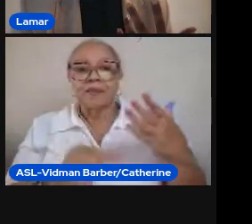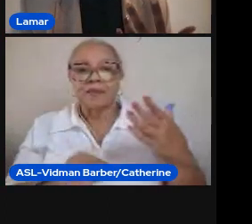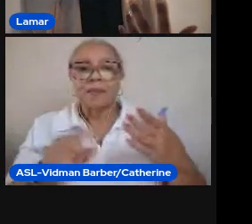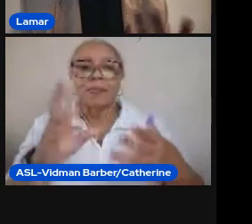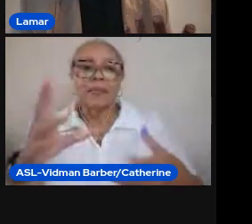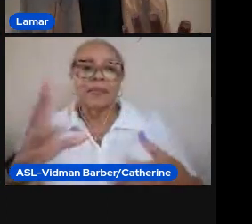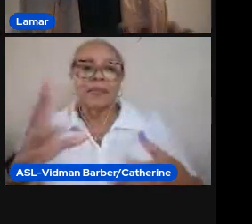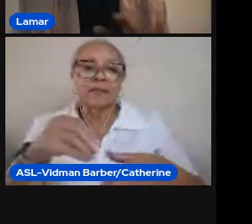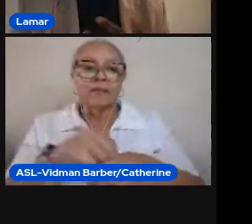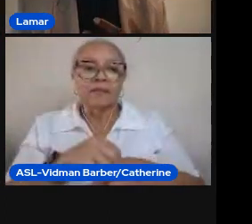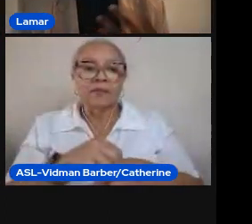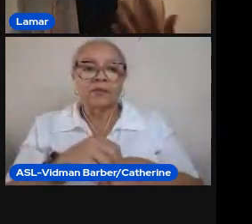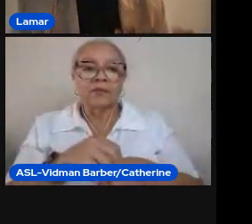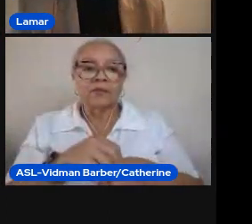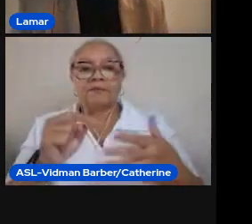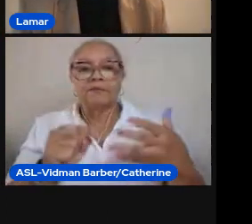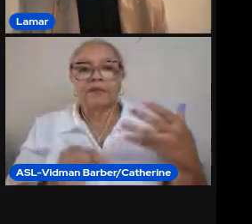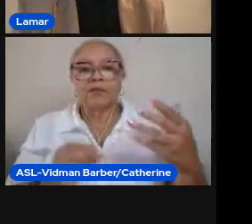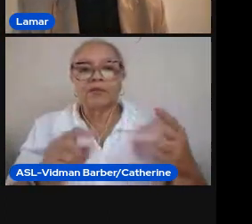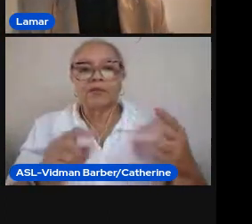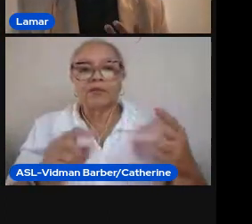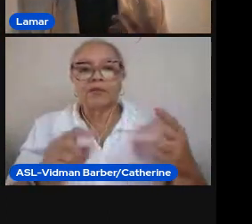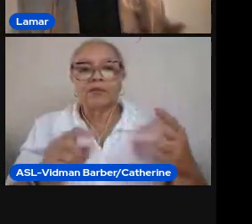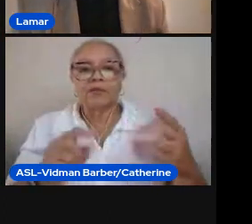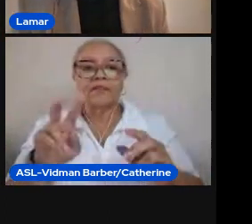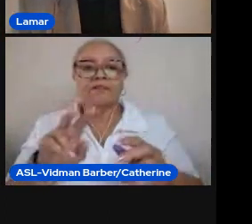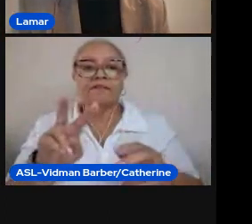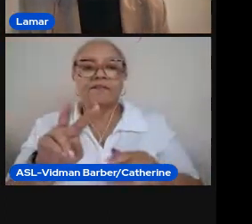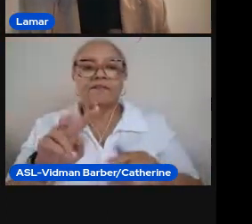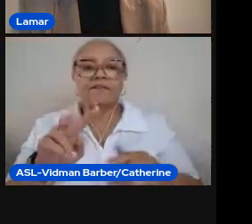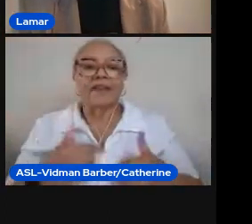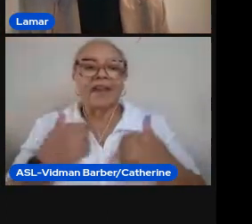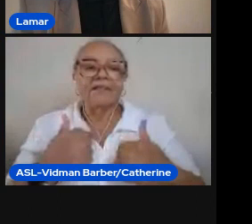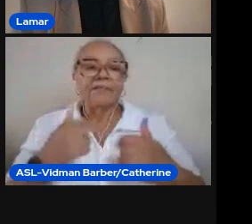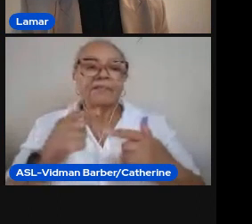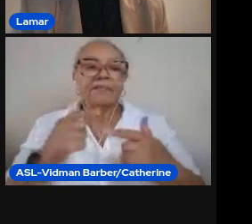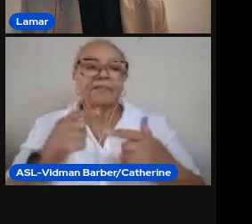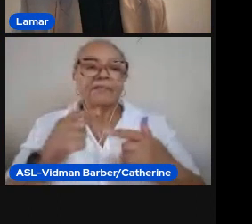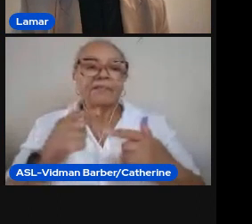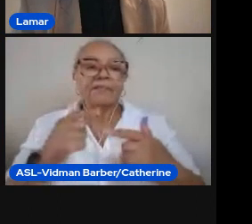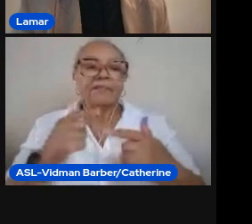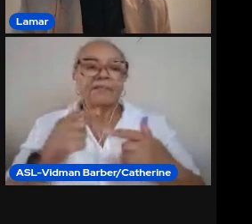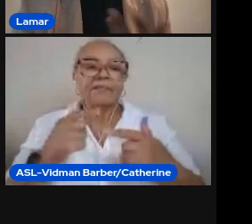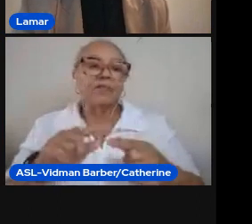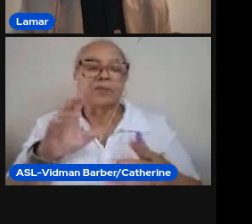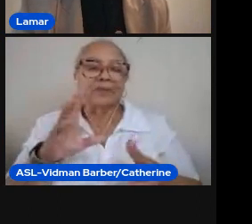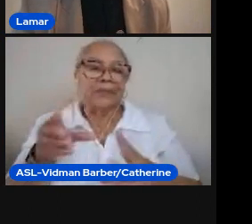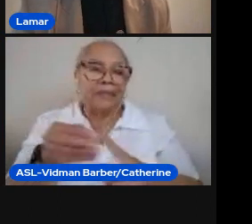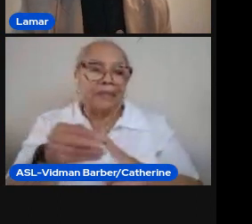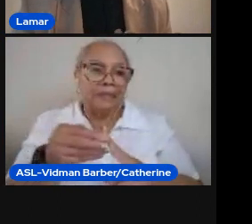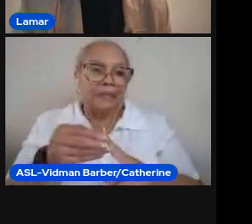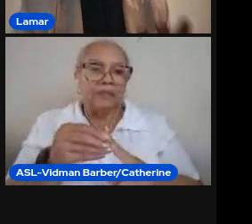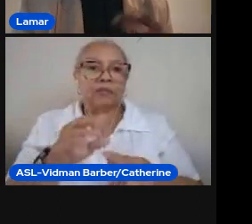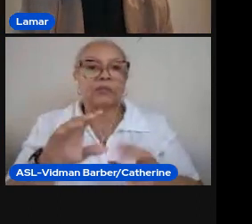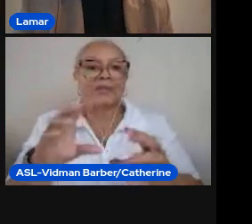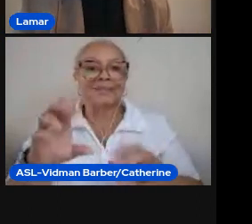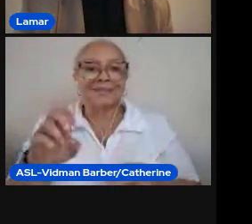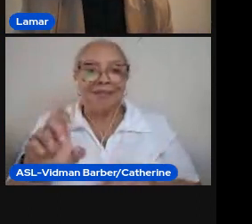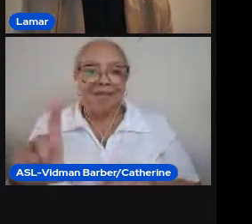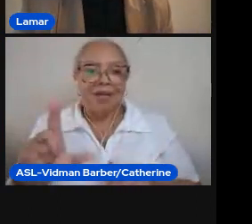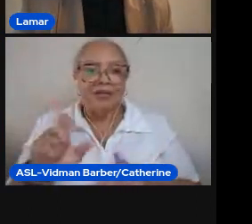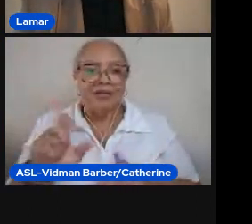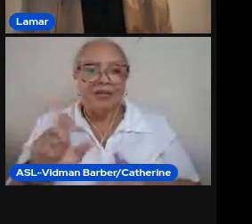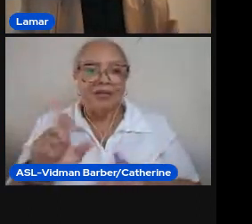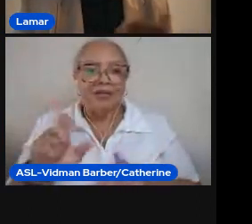include features such as the ability for the bacteria to adhere to the host cells, the ability for